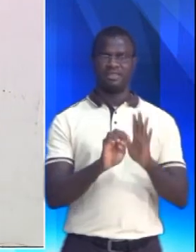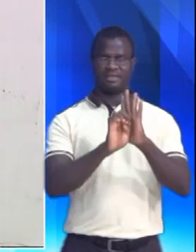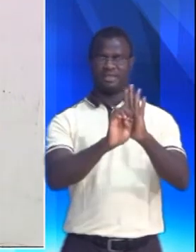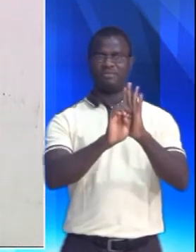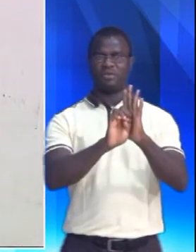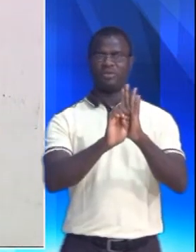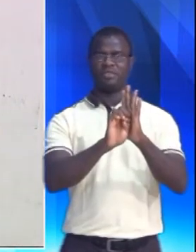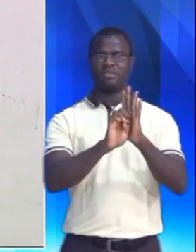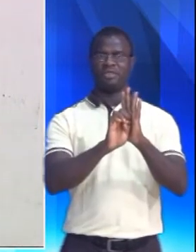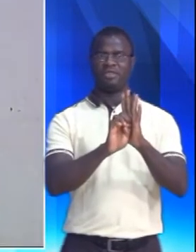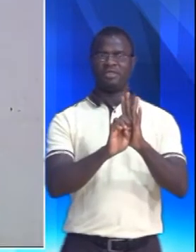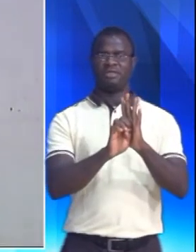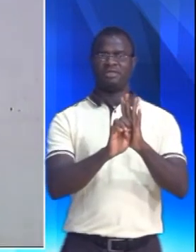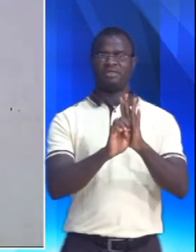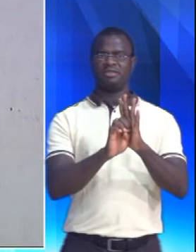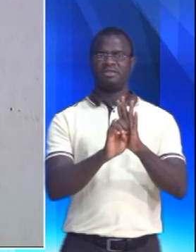If Usman